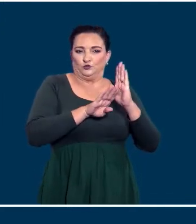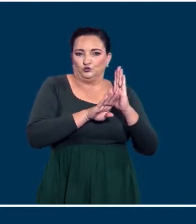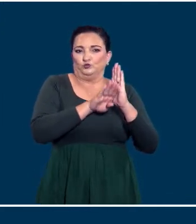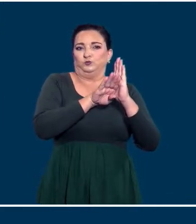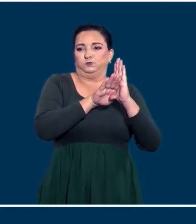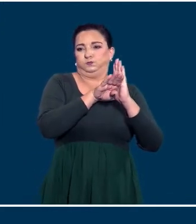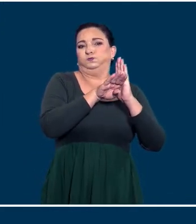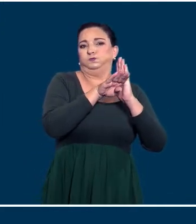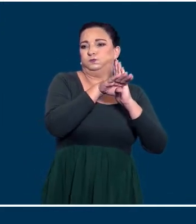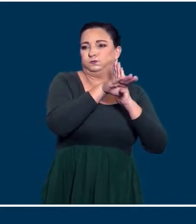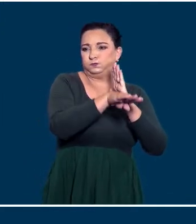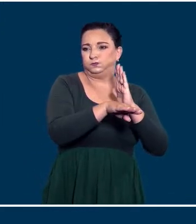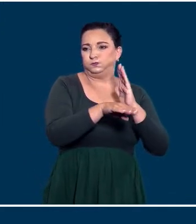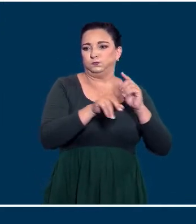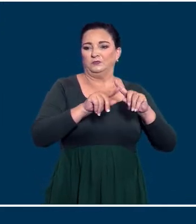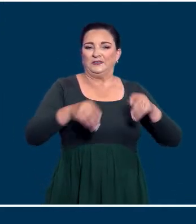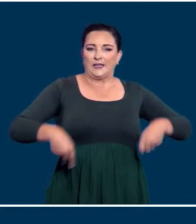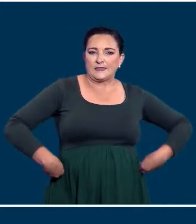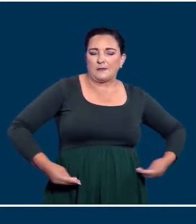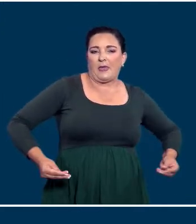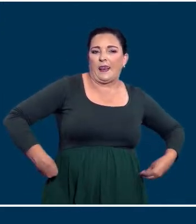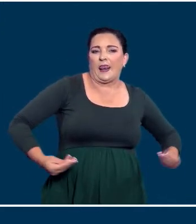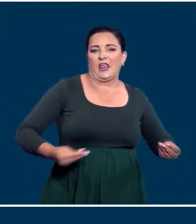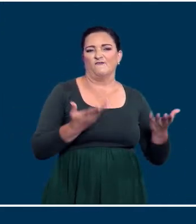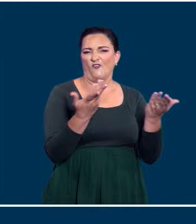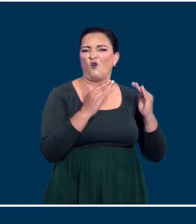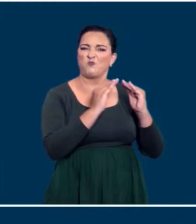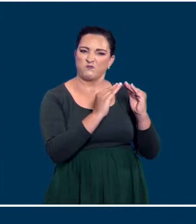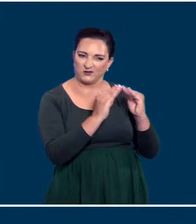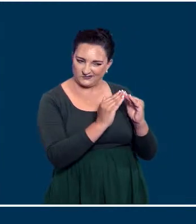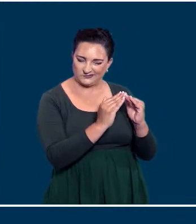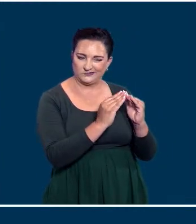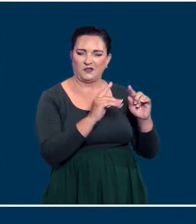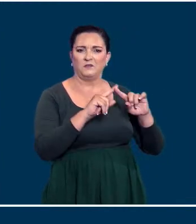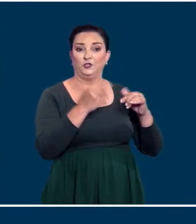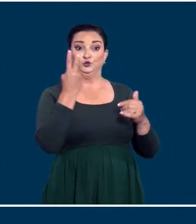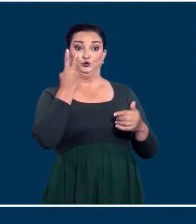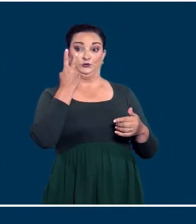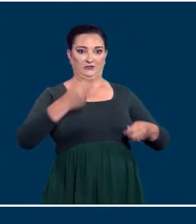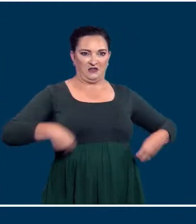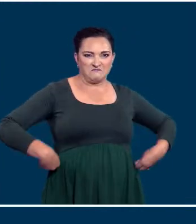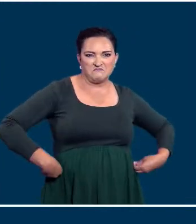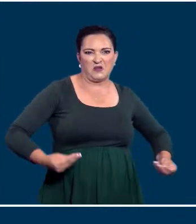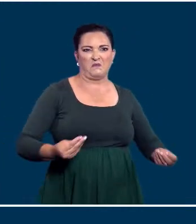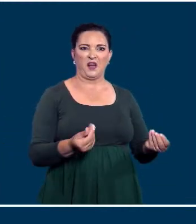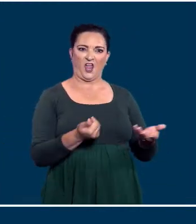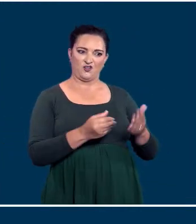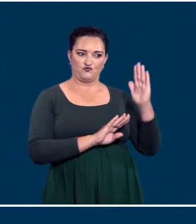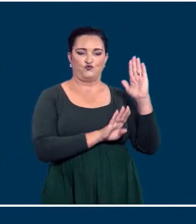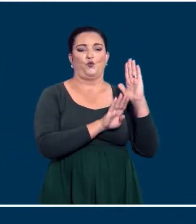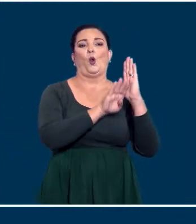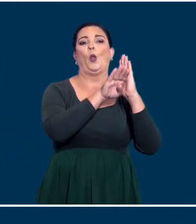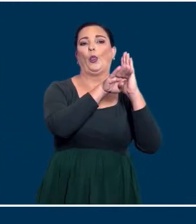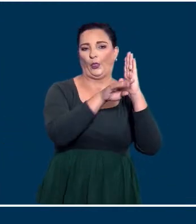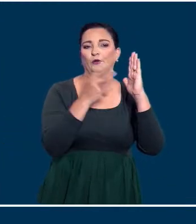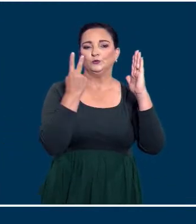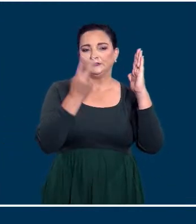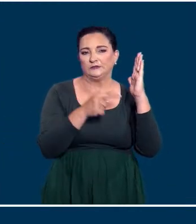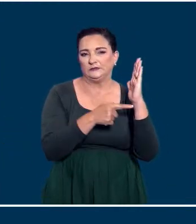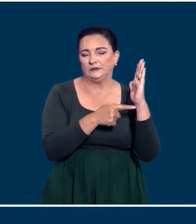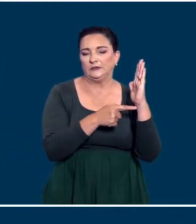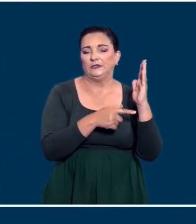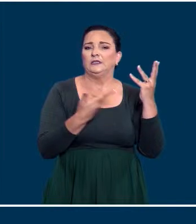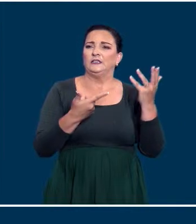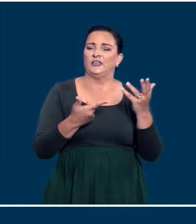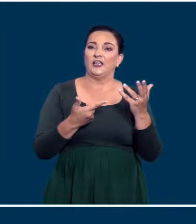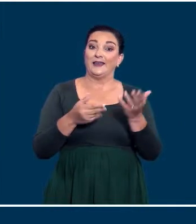in the forecast. Going forward, it contributes a large chunk of the growth. We also expect total investment to